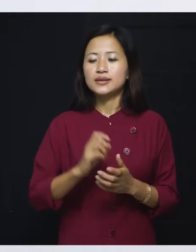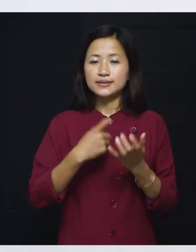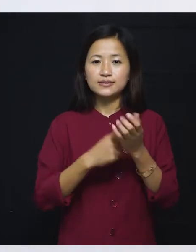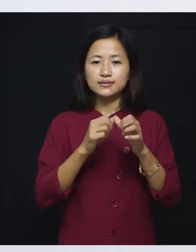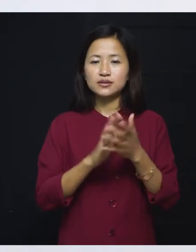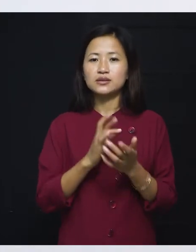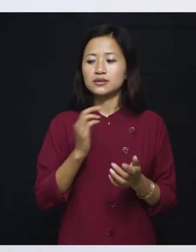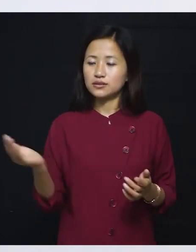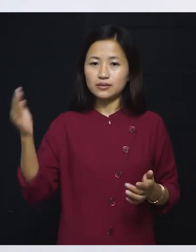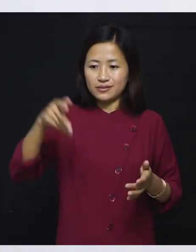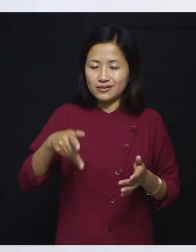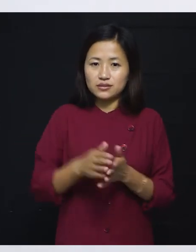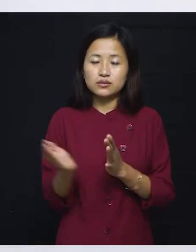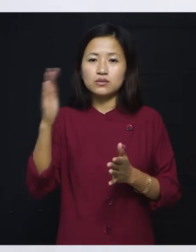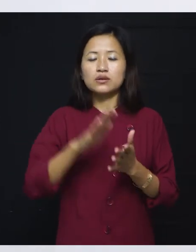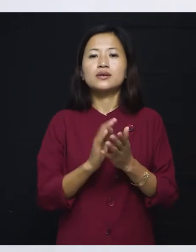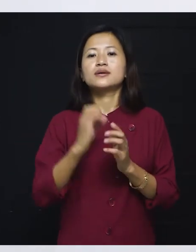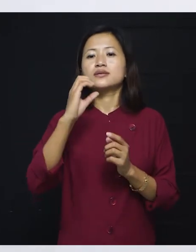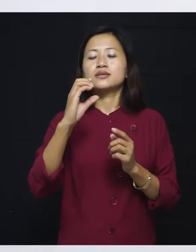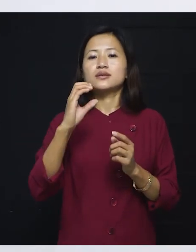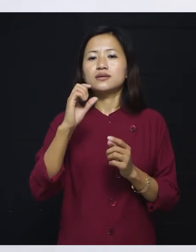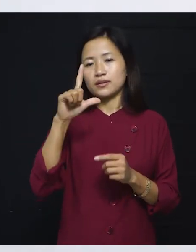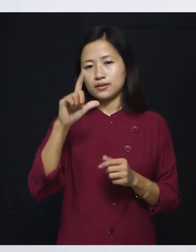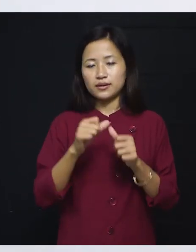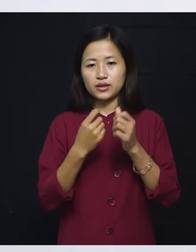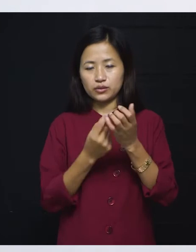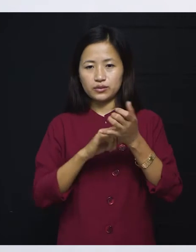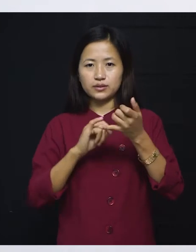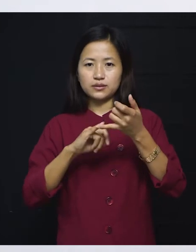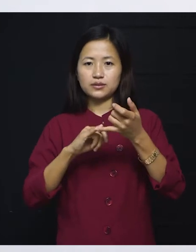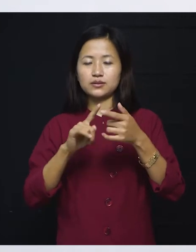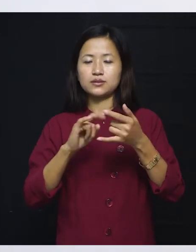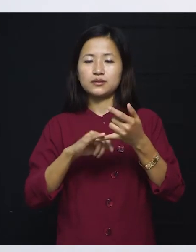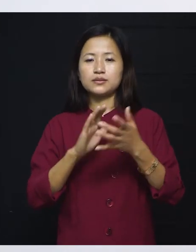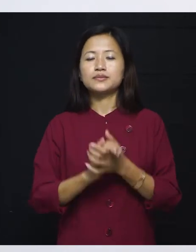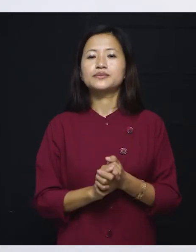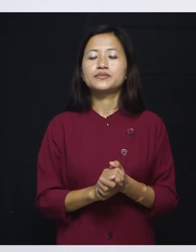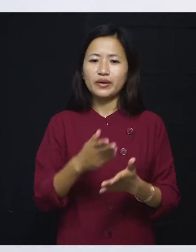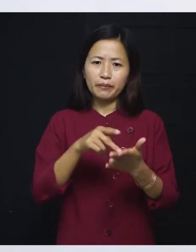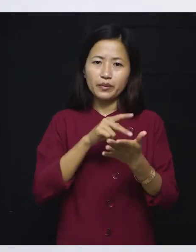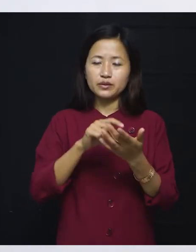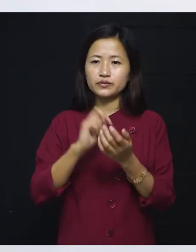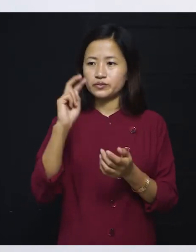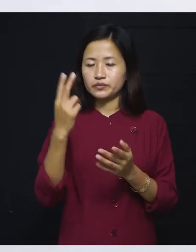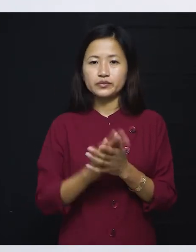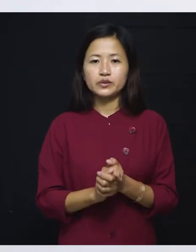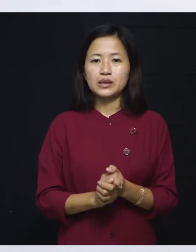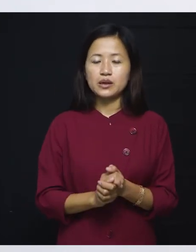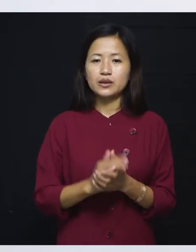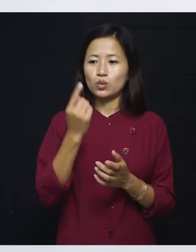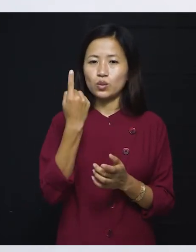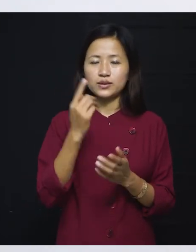reason why it is called as a clause. You can imagine that there are two parts of sentence, which one is